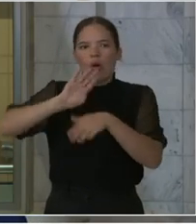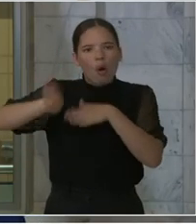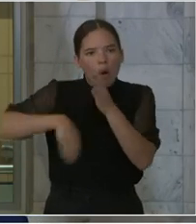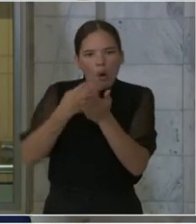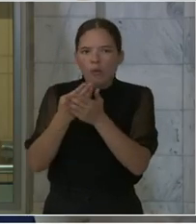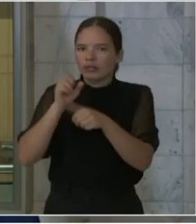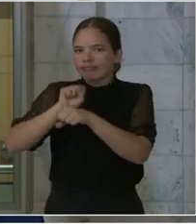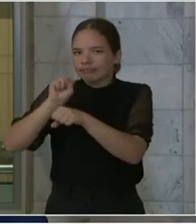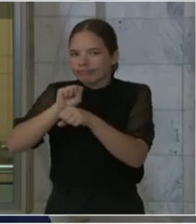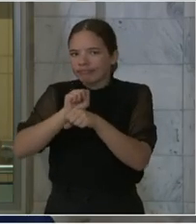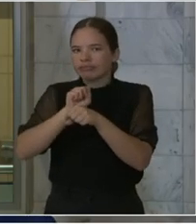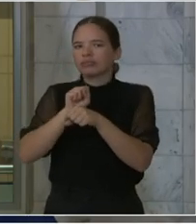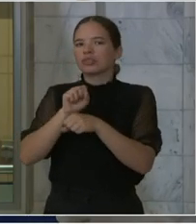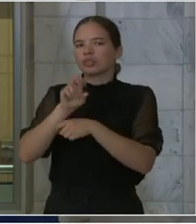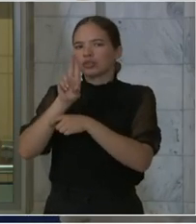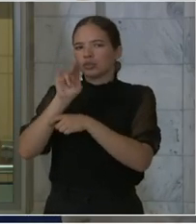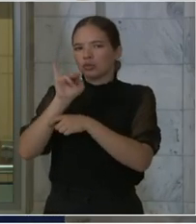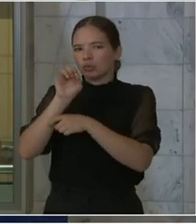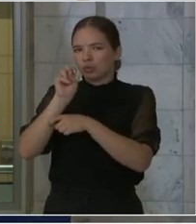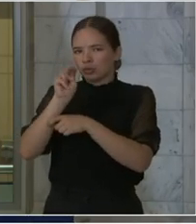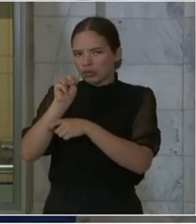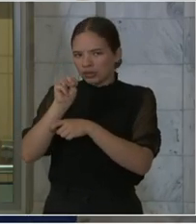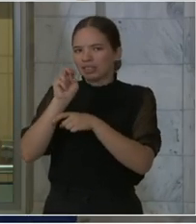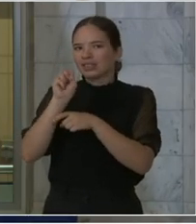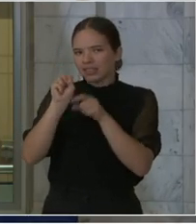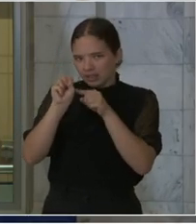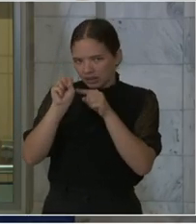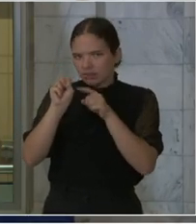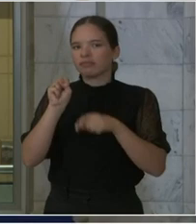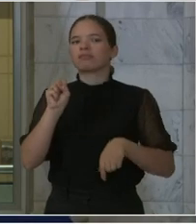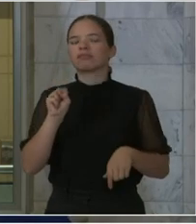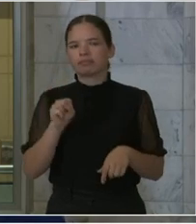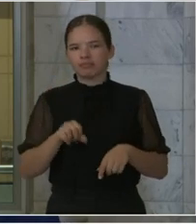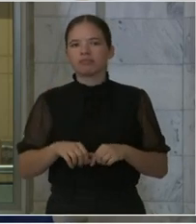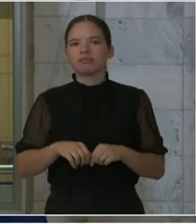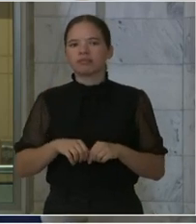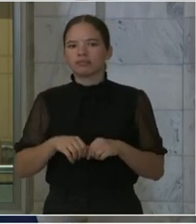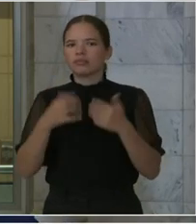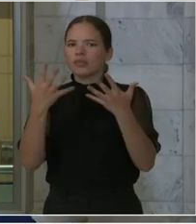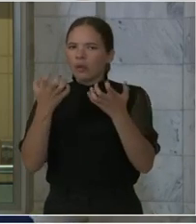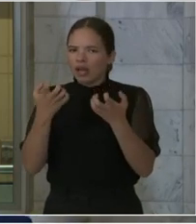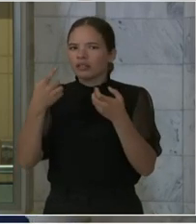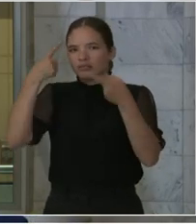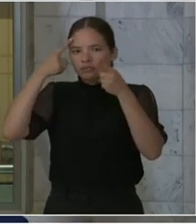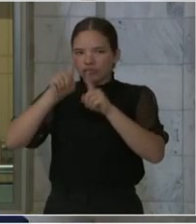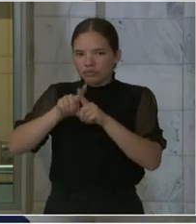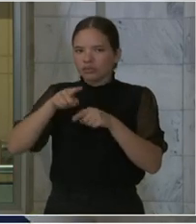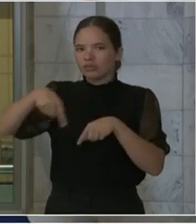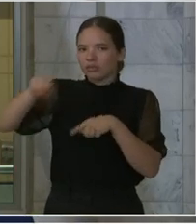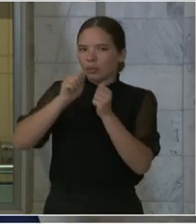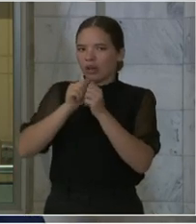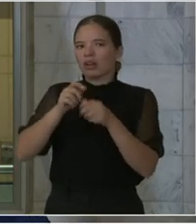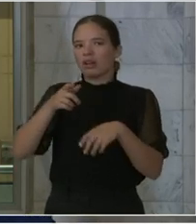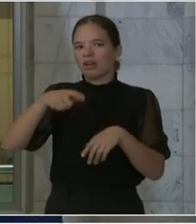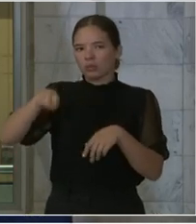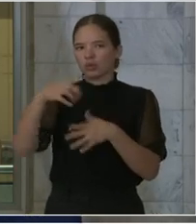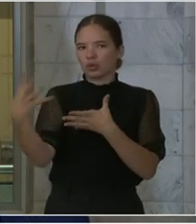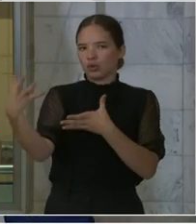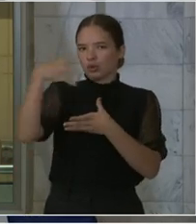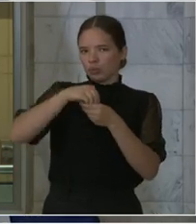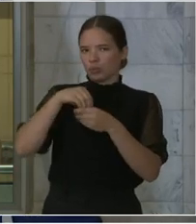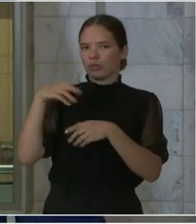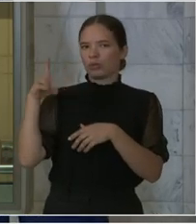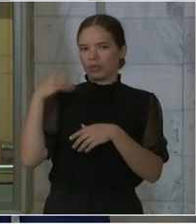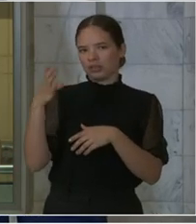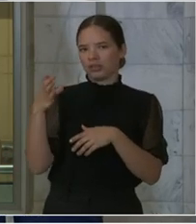to standing in agreement with those organizations, especially including the Washington Teaching Union, which we're in conversation with